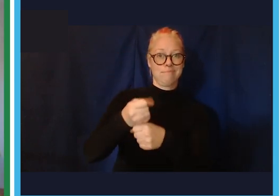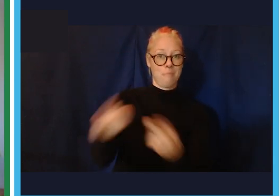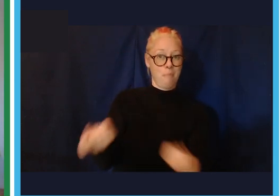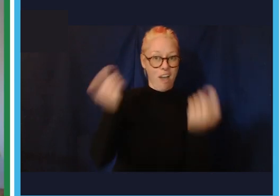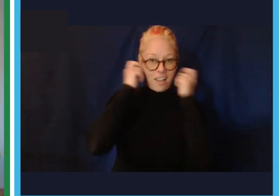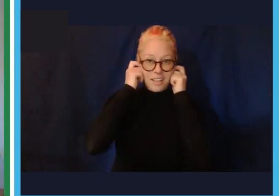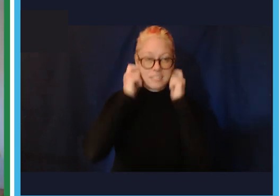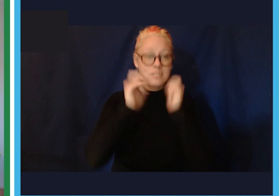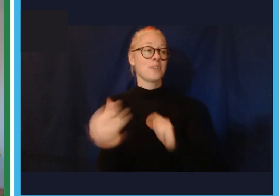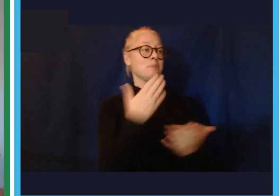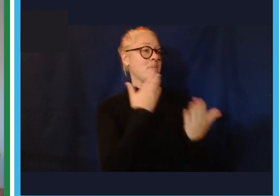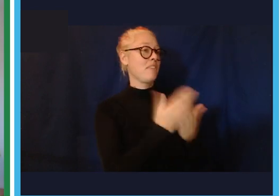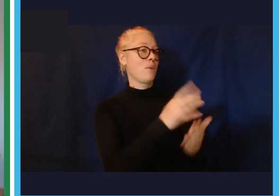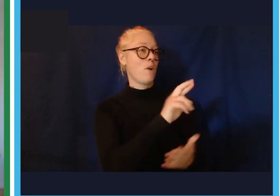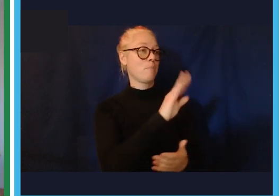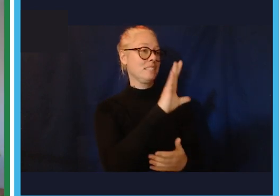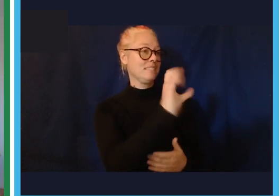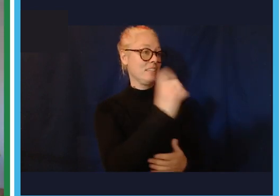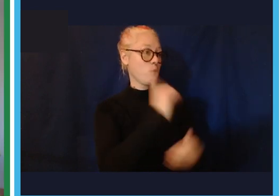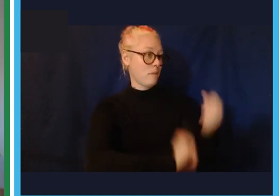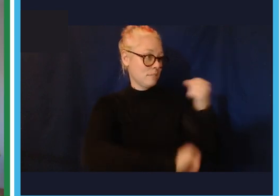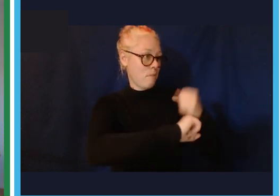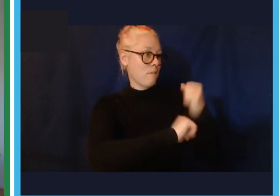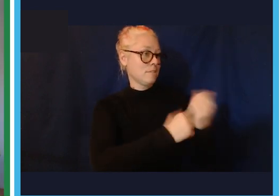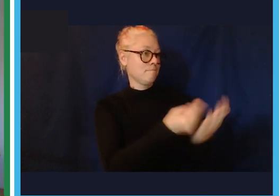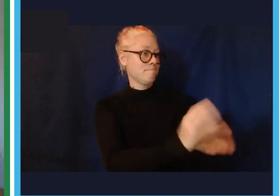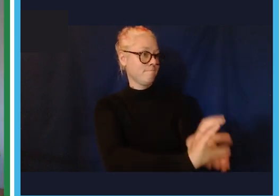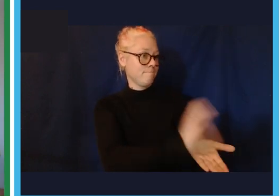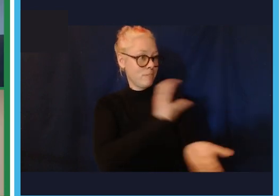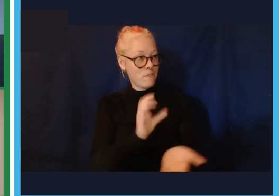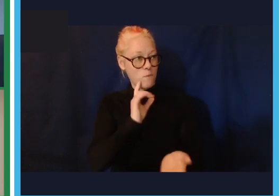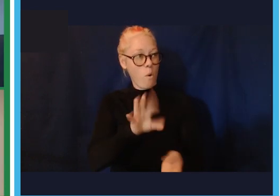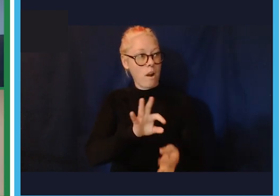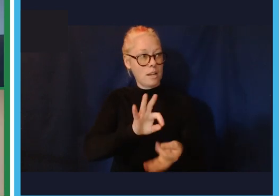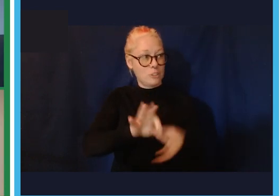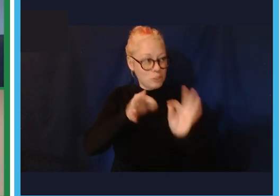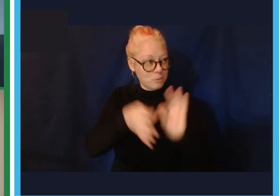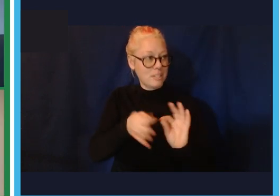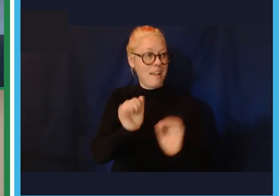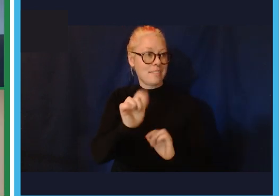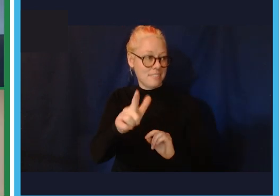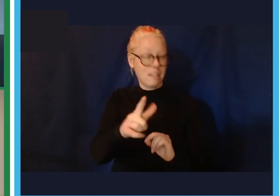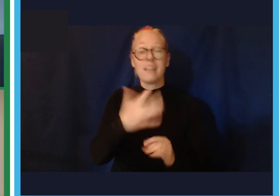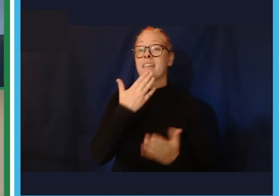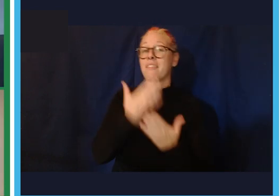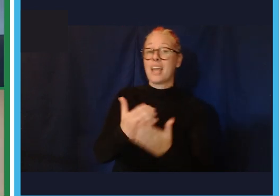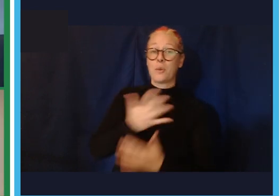Once again, like and subscribe our podcast. We're trying to build our numbers. Thanks, everyone. We'll see you again.